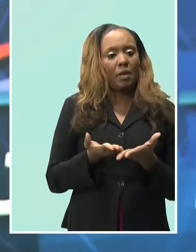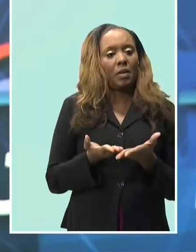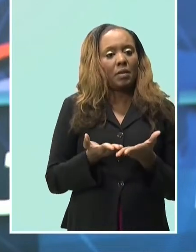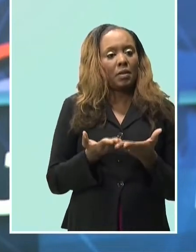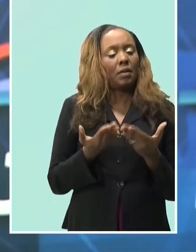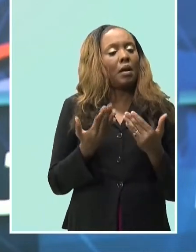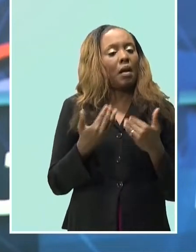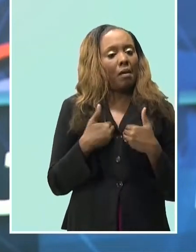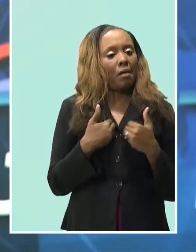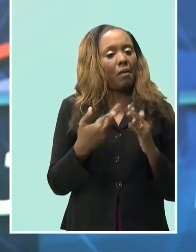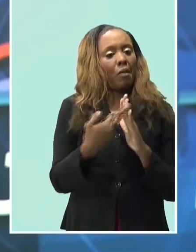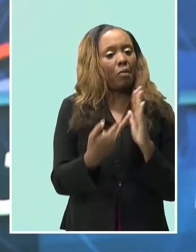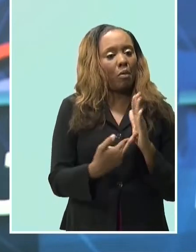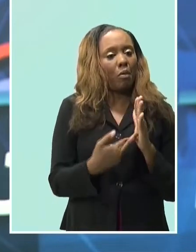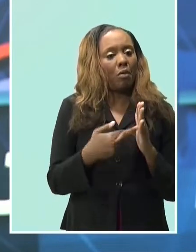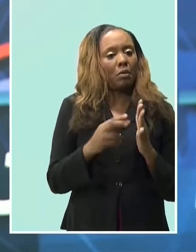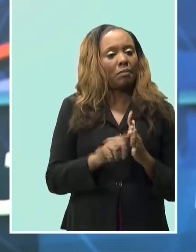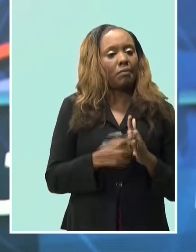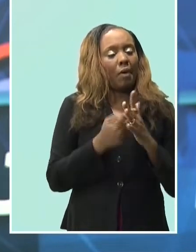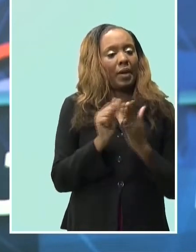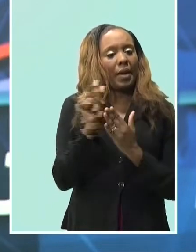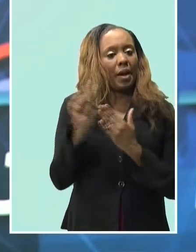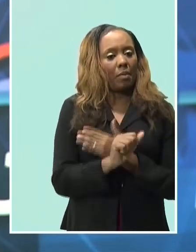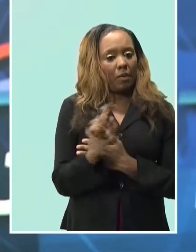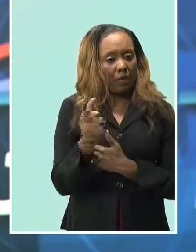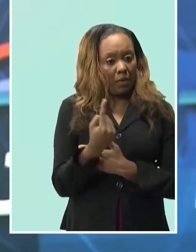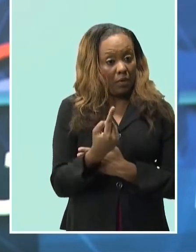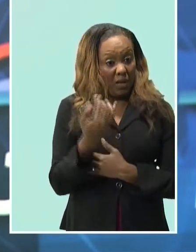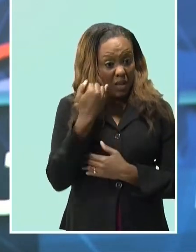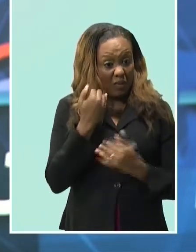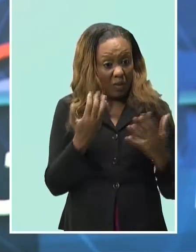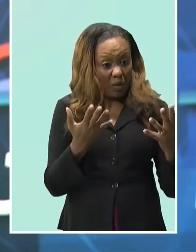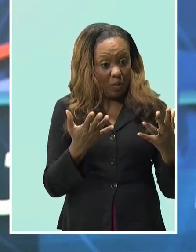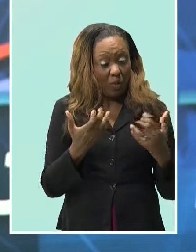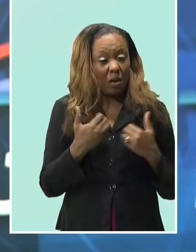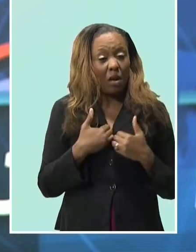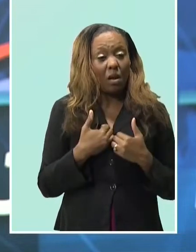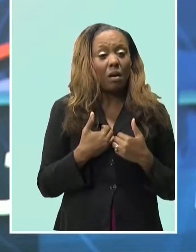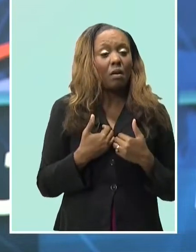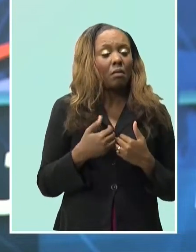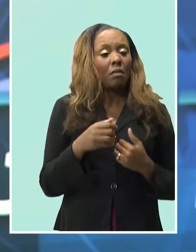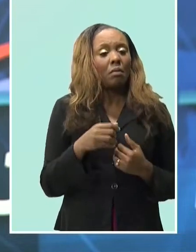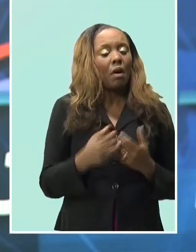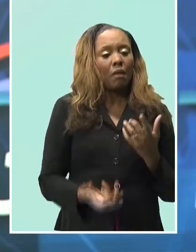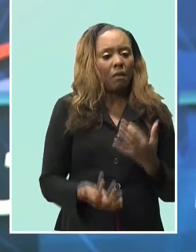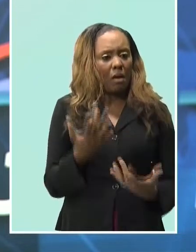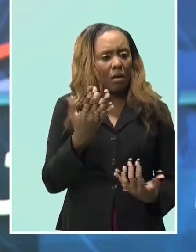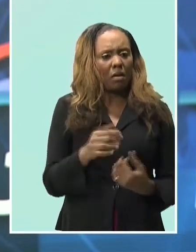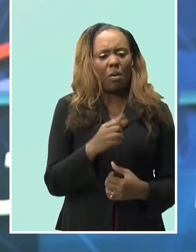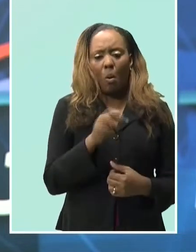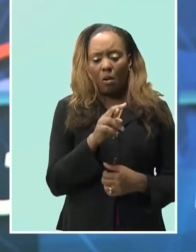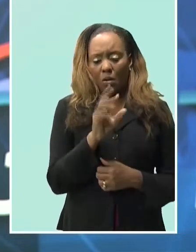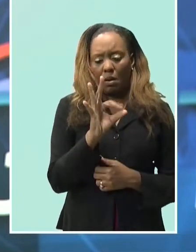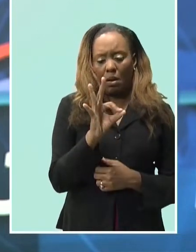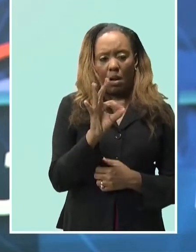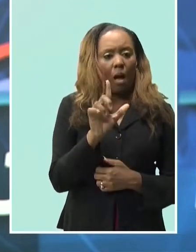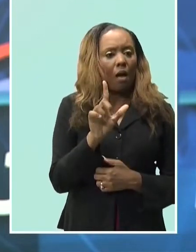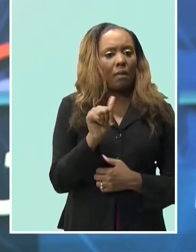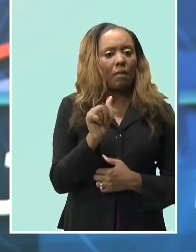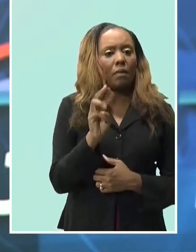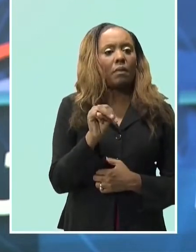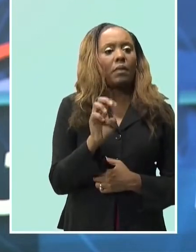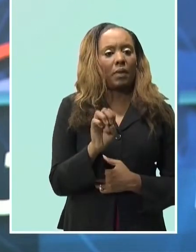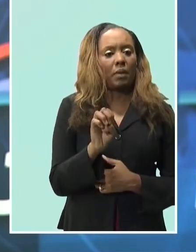into effect from April 1st. It states that any person who wishes to use an open flame outside his or her home is required